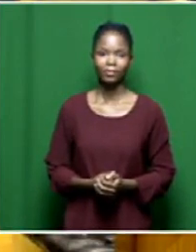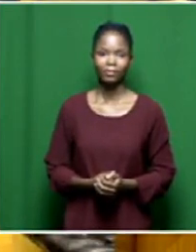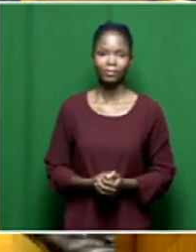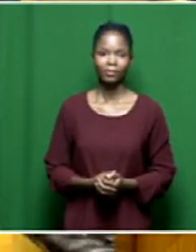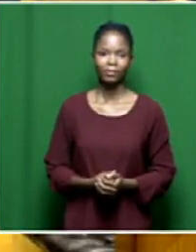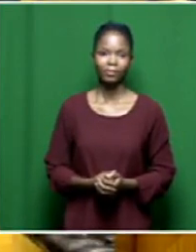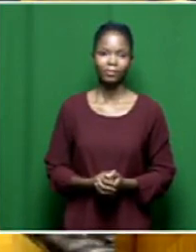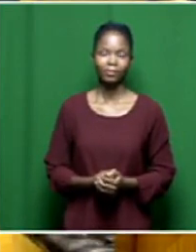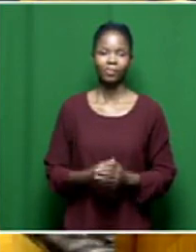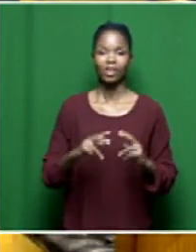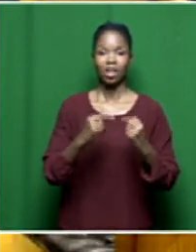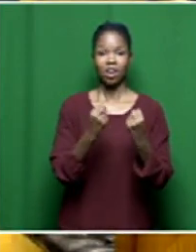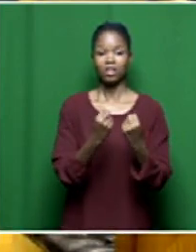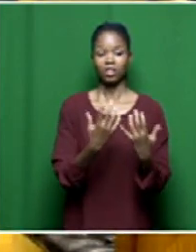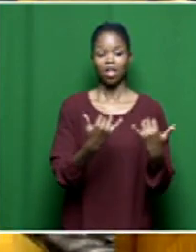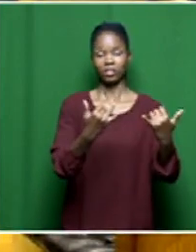Speaker of the National Assembly,